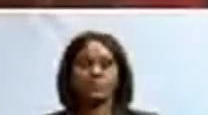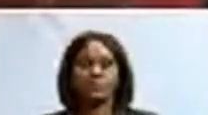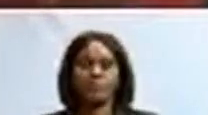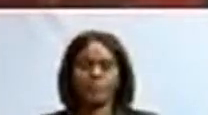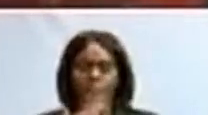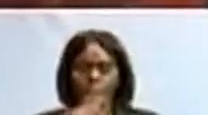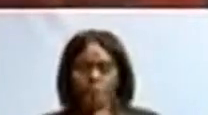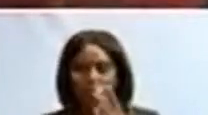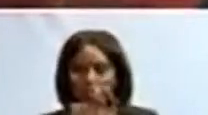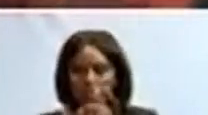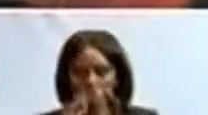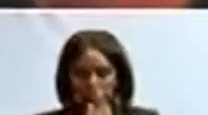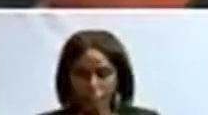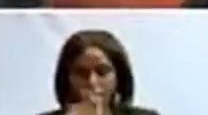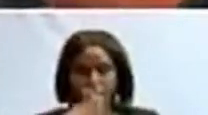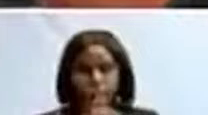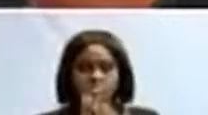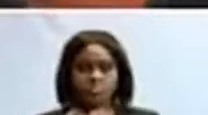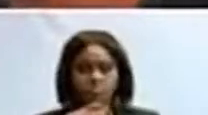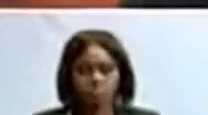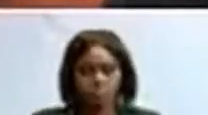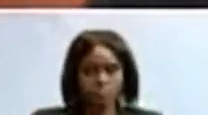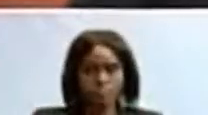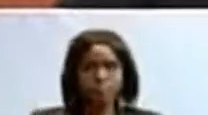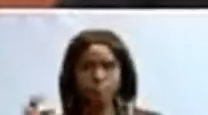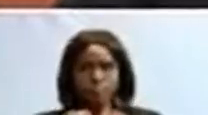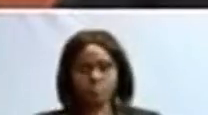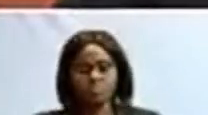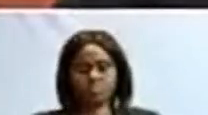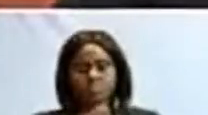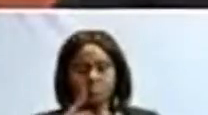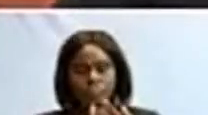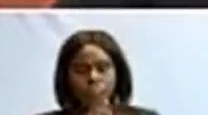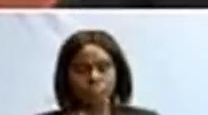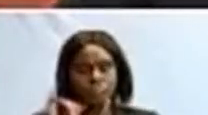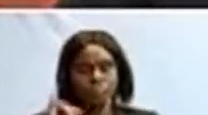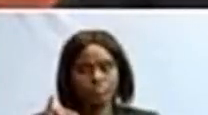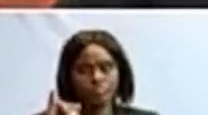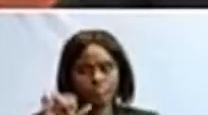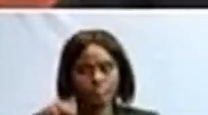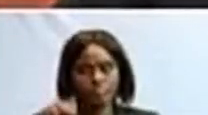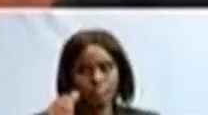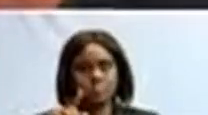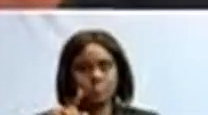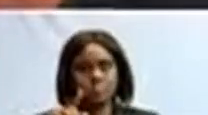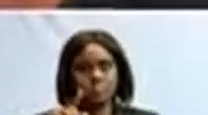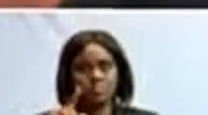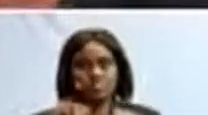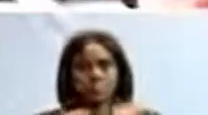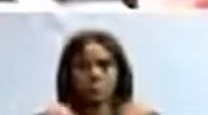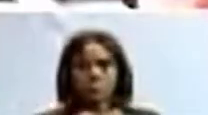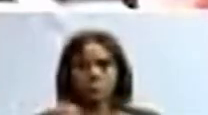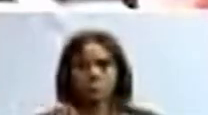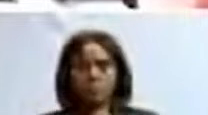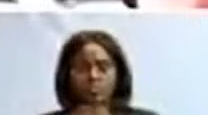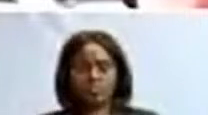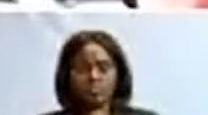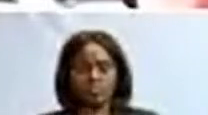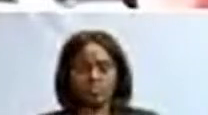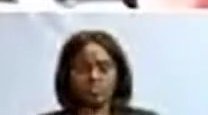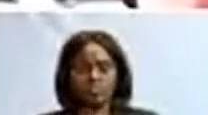Good morning, Chair. Good morning, members of the committee. My name is Isaac Nyimba, the Socio-Economic Planner at Chama Town Council. Thank